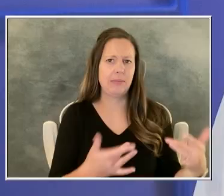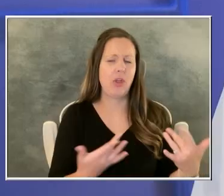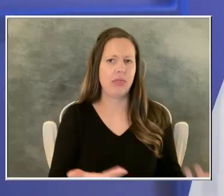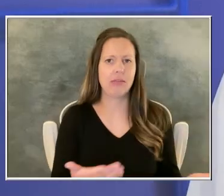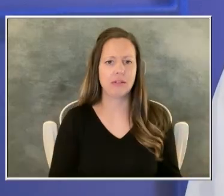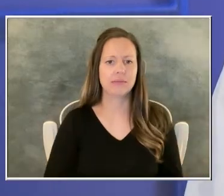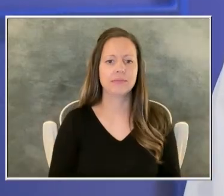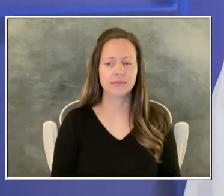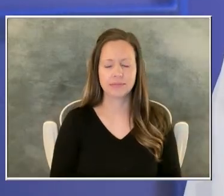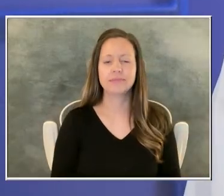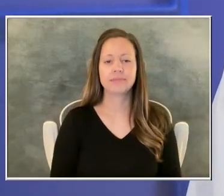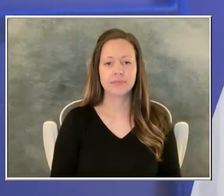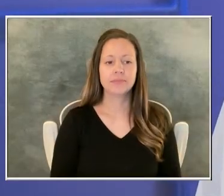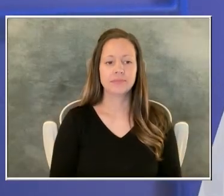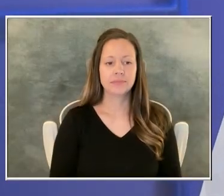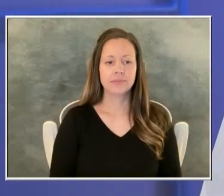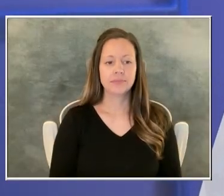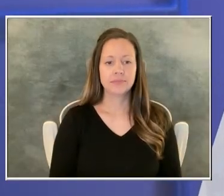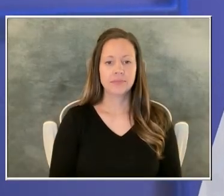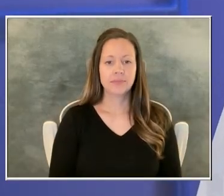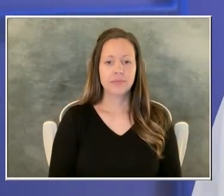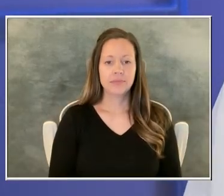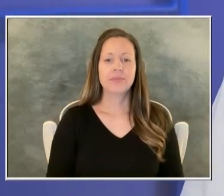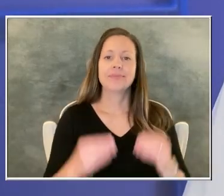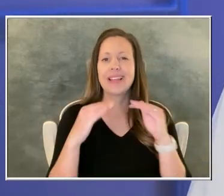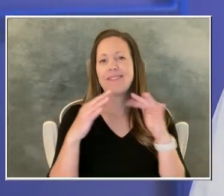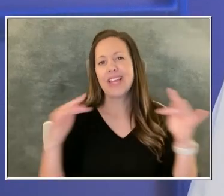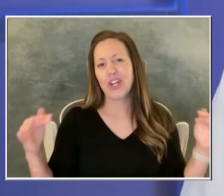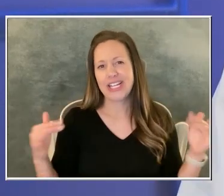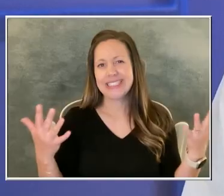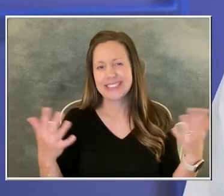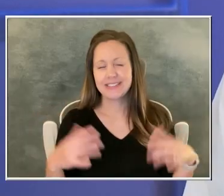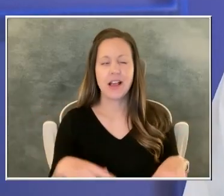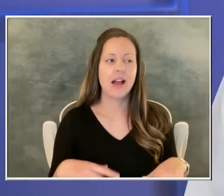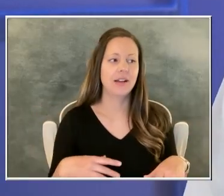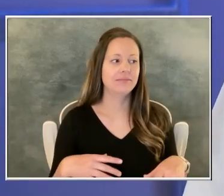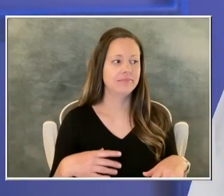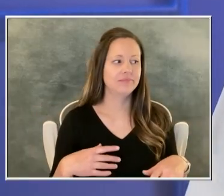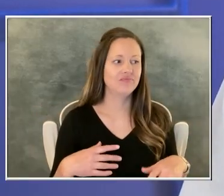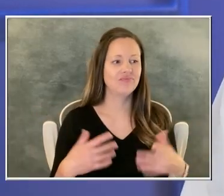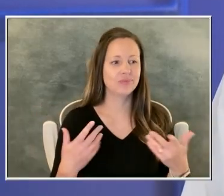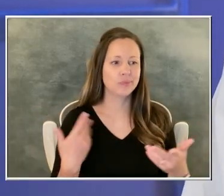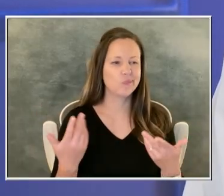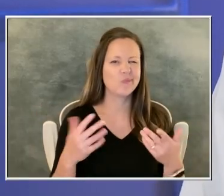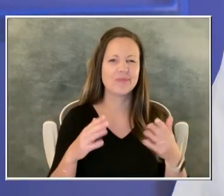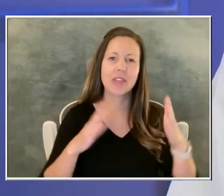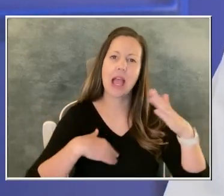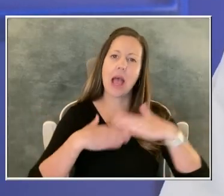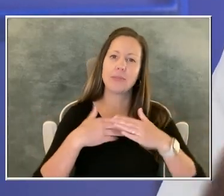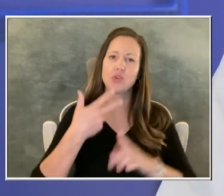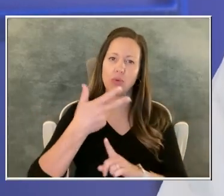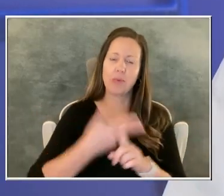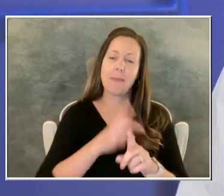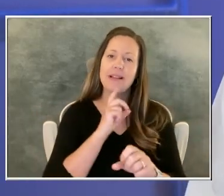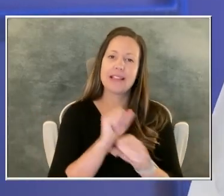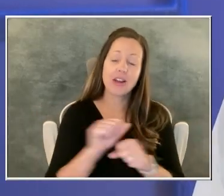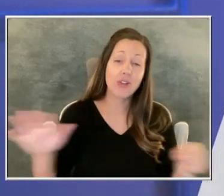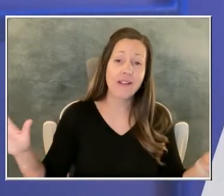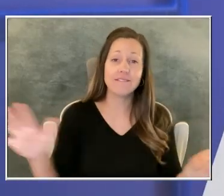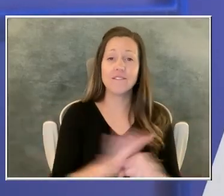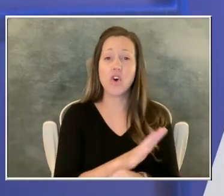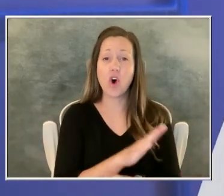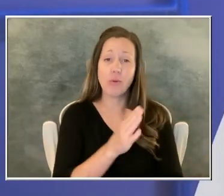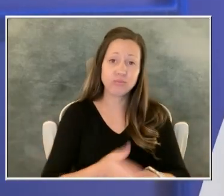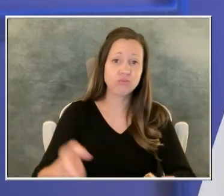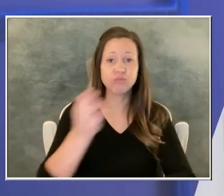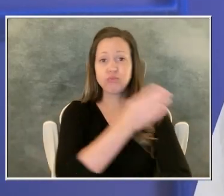varies. So, like Kirby mentioned, it takes about, it can take up to 3 months actually to get full benefit from the procedure,